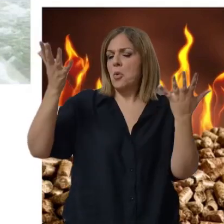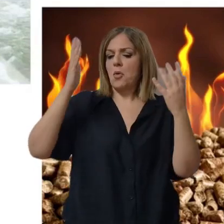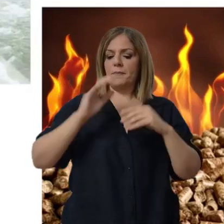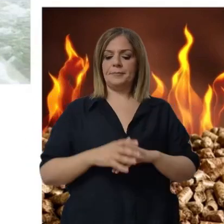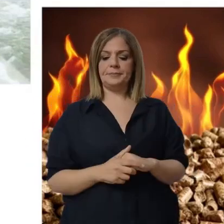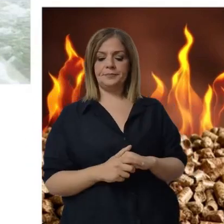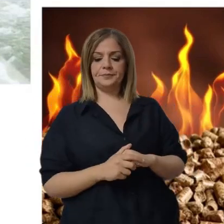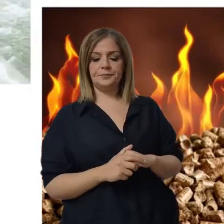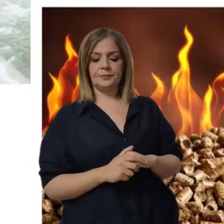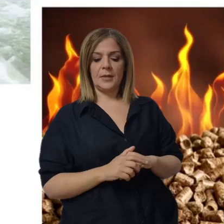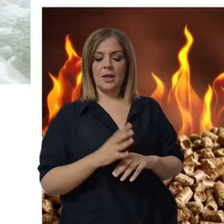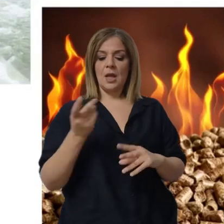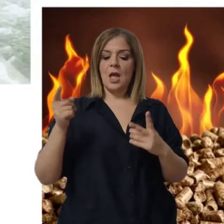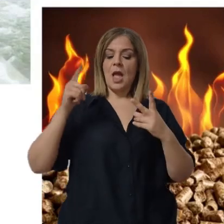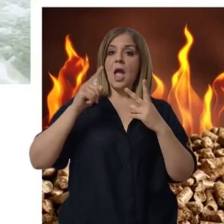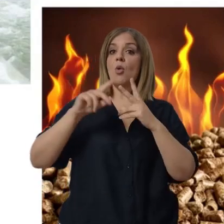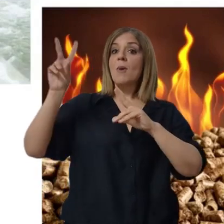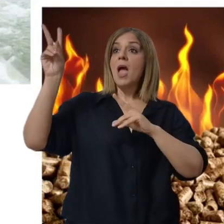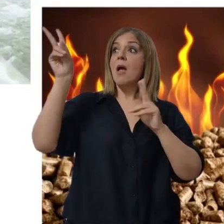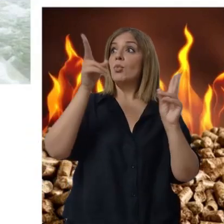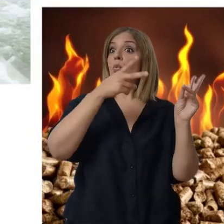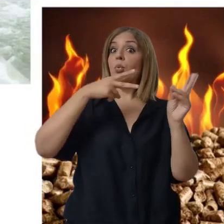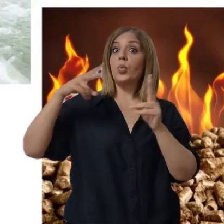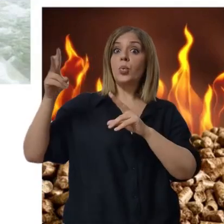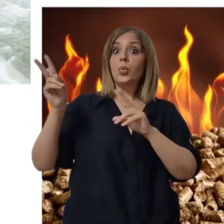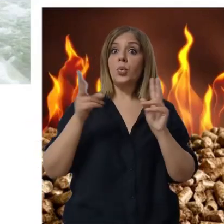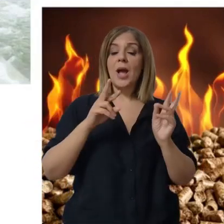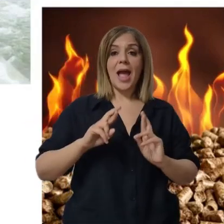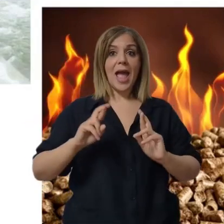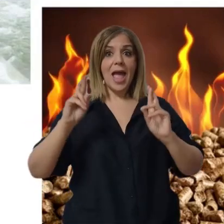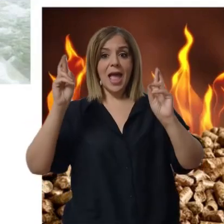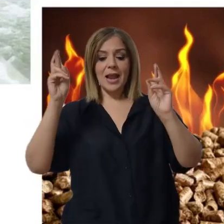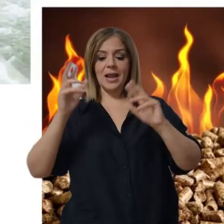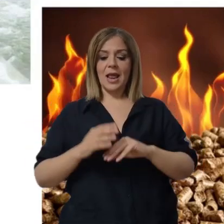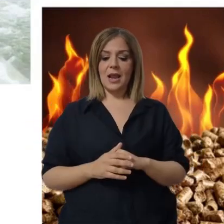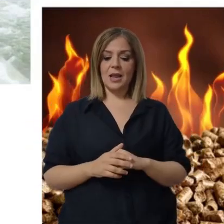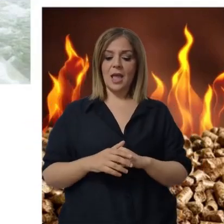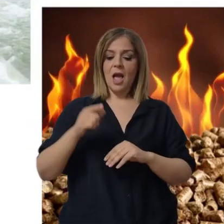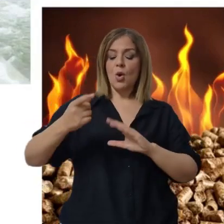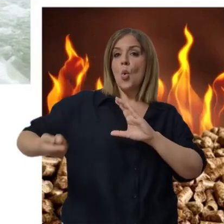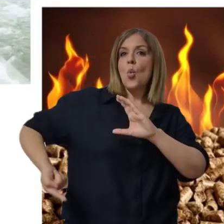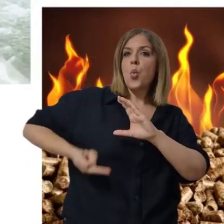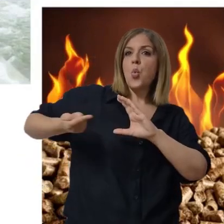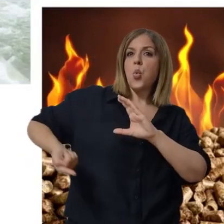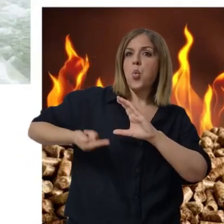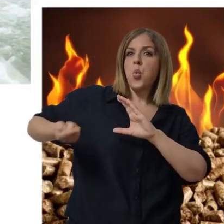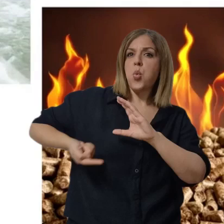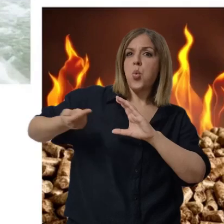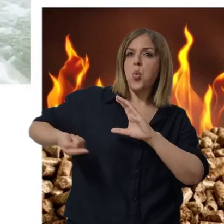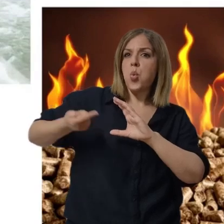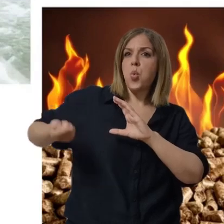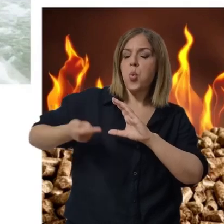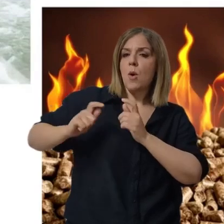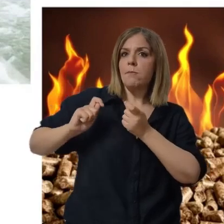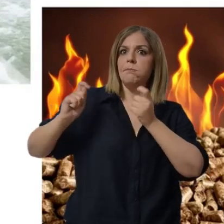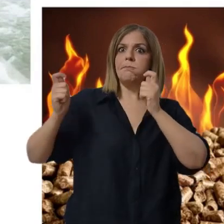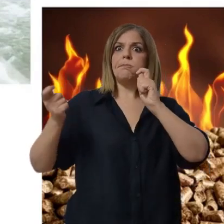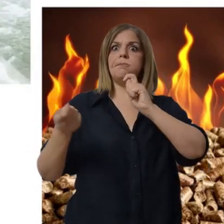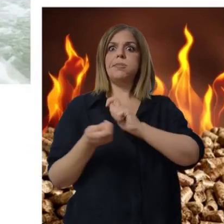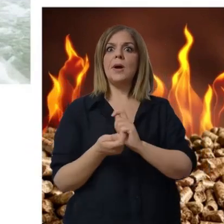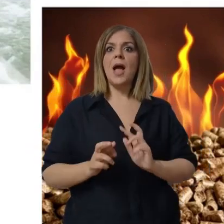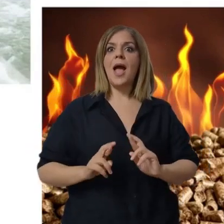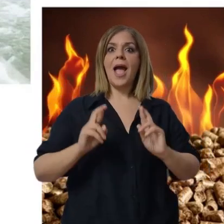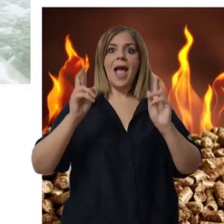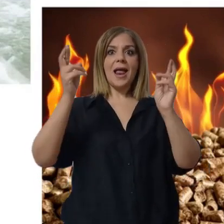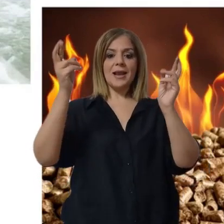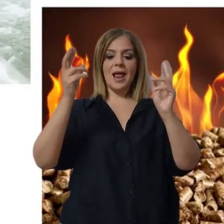Then we have wind energy that uses turbines to turn wind into power. Then we